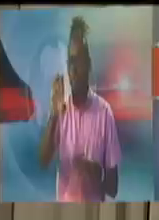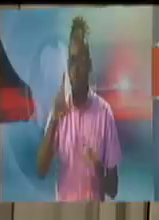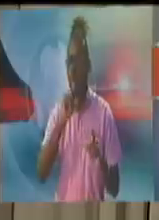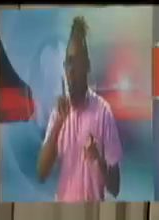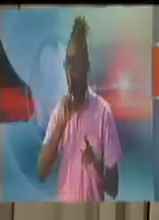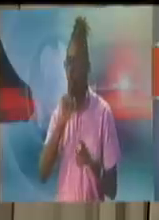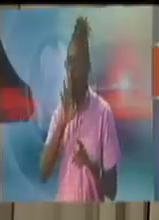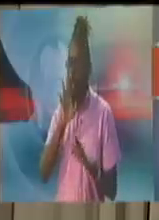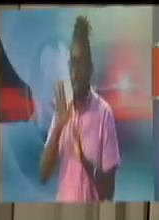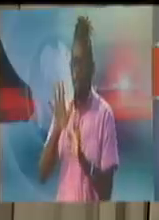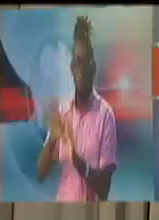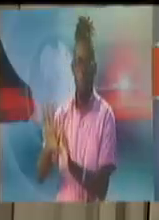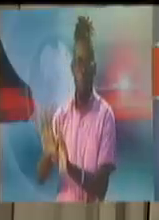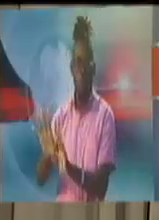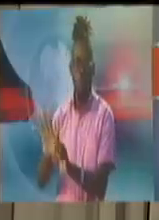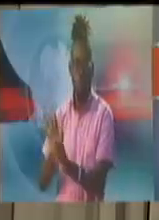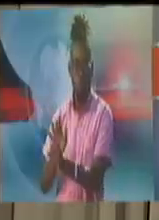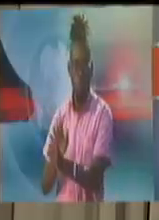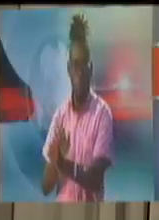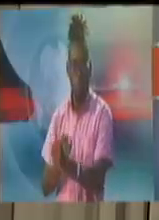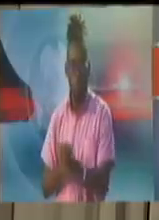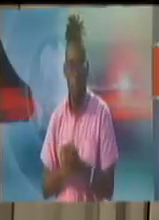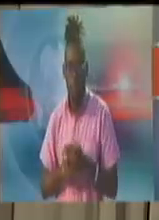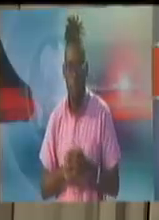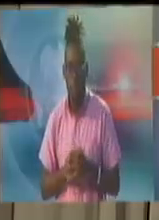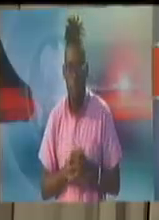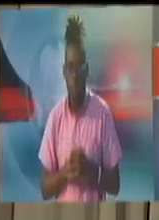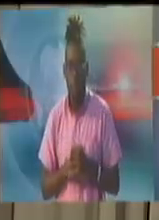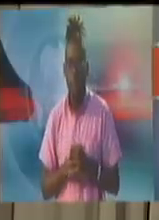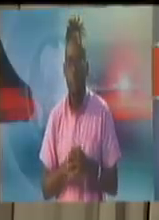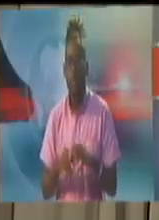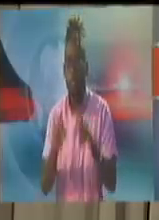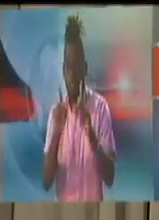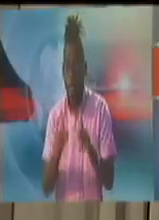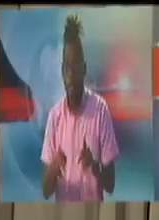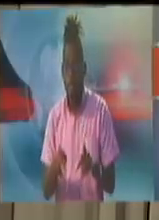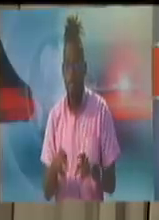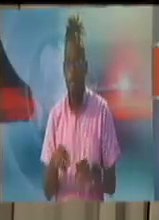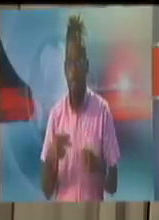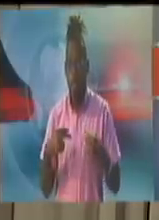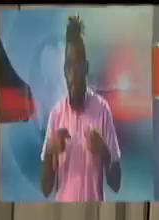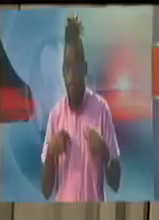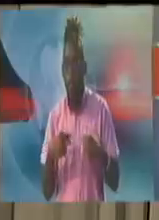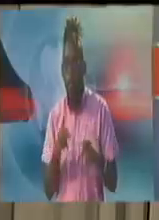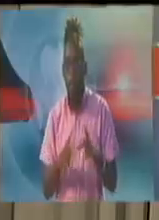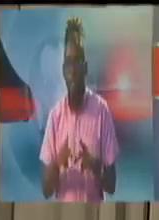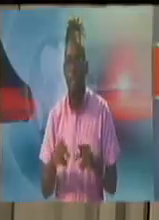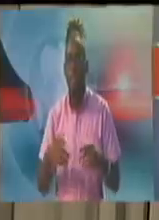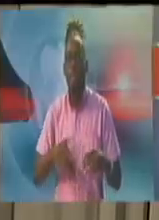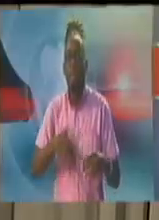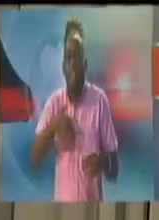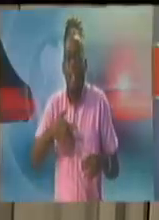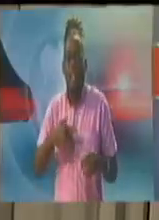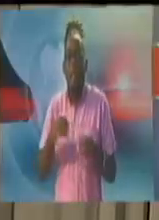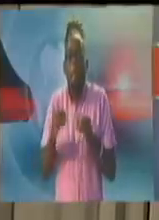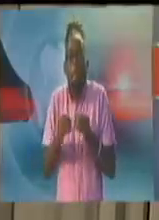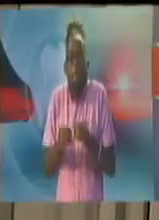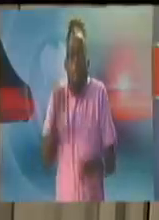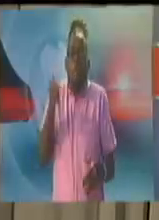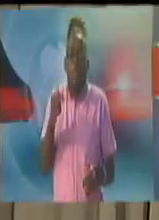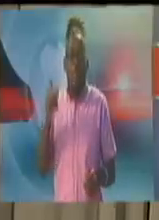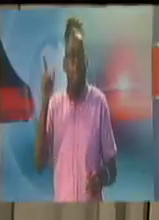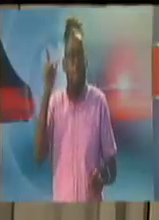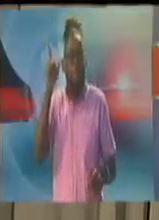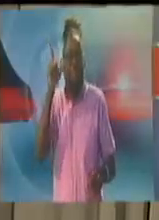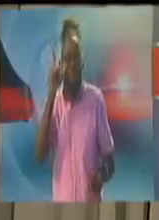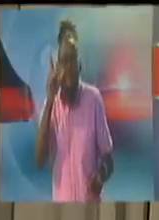conversation whatsoever with a state of emergency. Persons are, the vast majority, are listening to the advice to stay at home. There are a